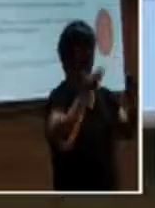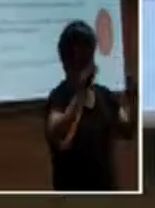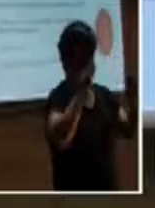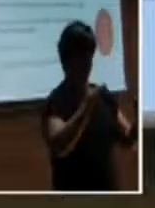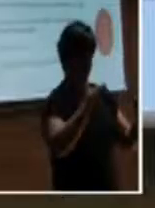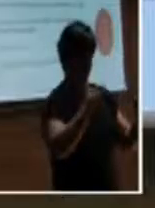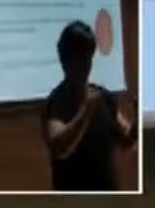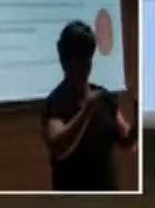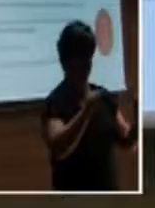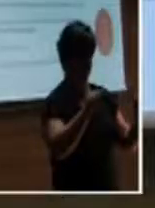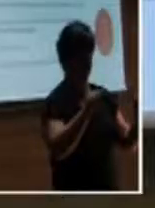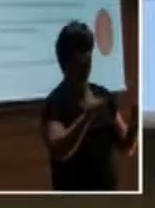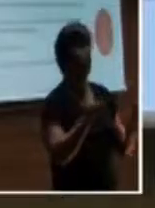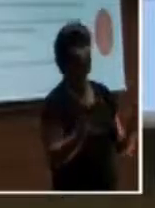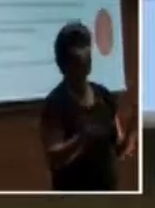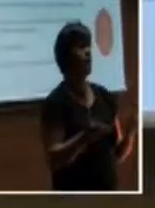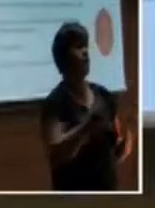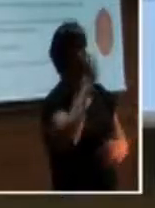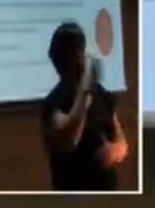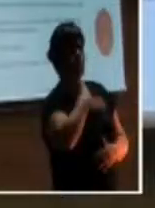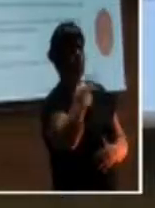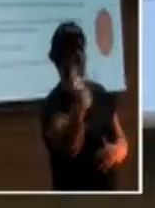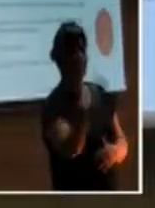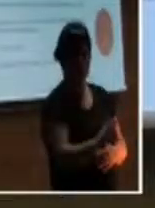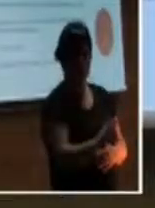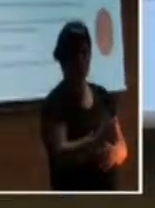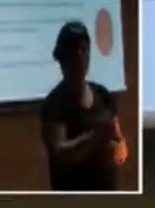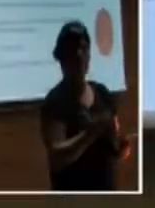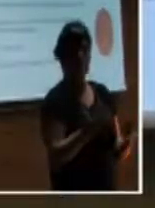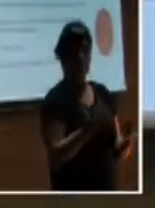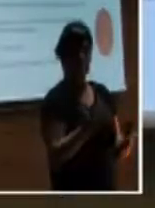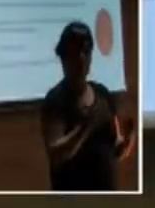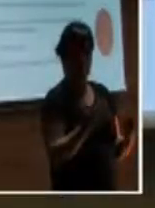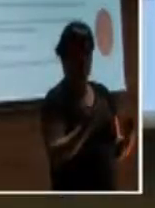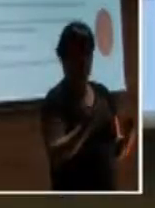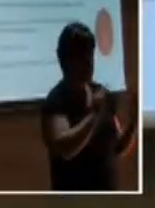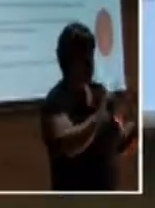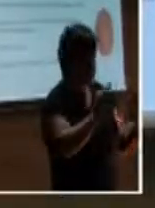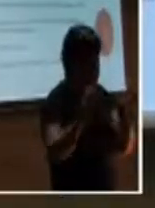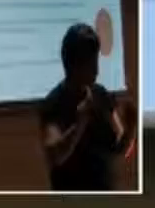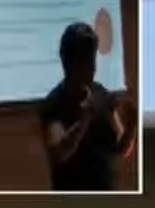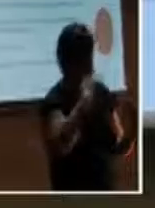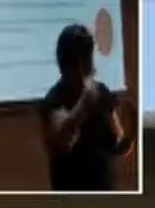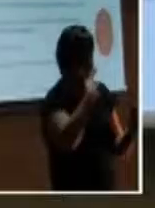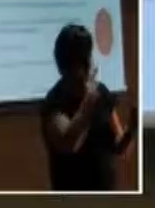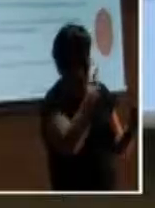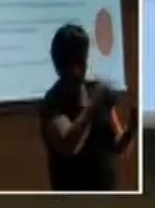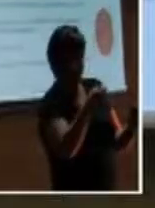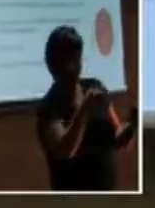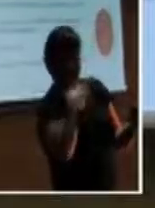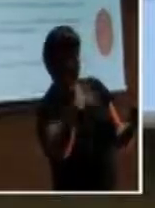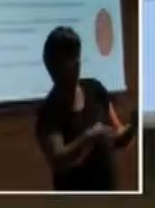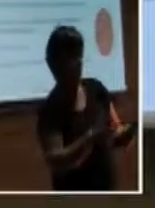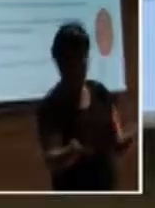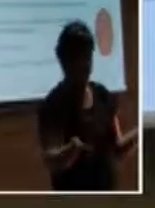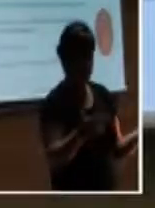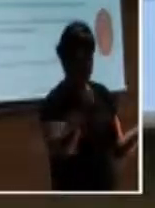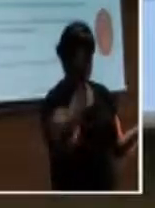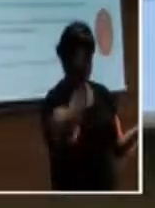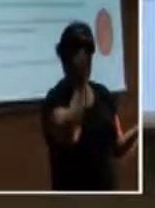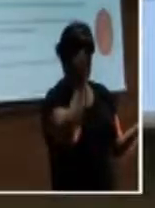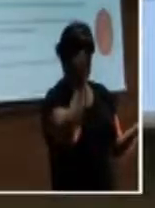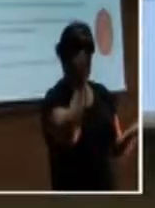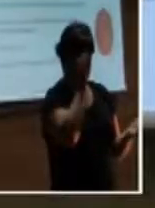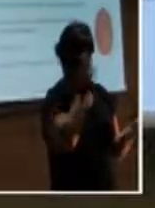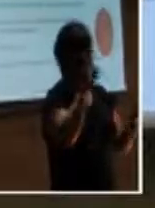care available. They concentrate on training and preparing professionals and everybody engaged in